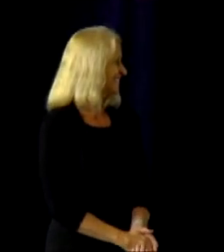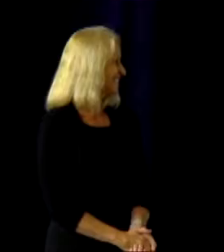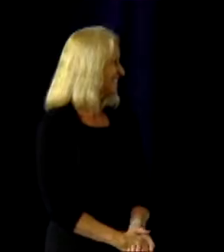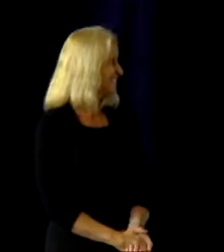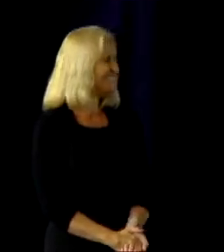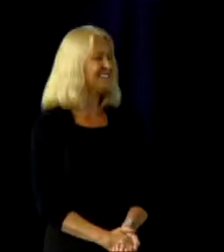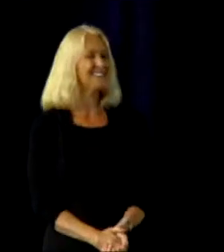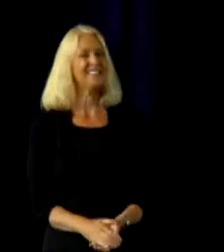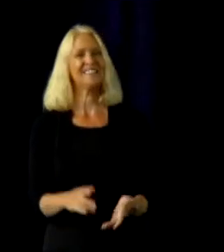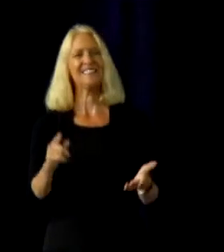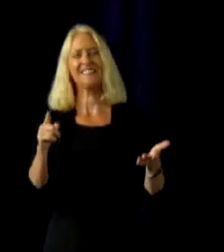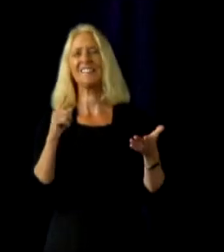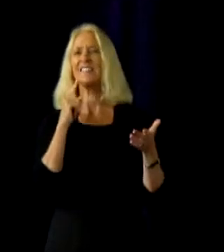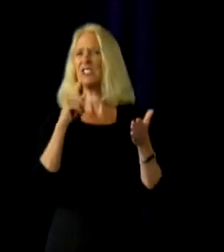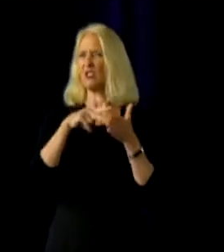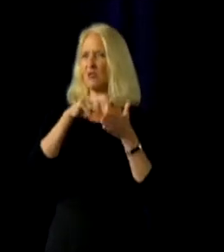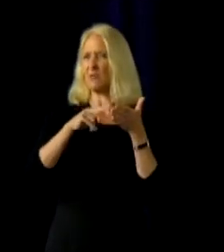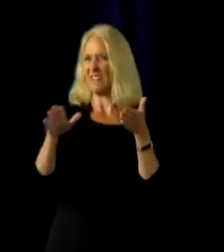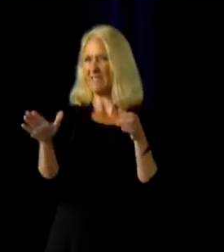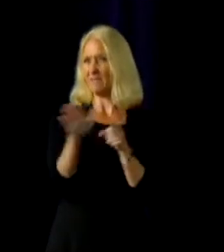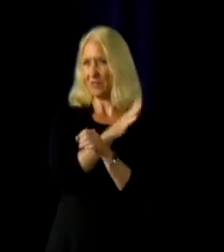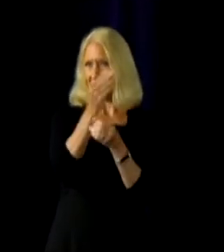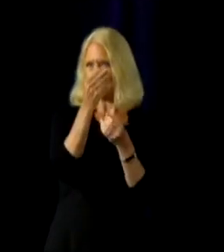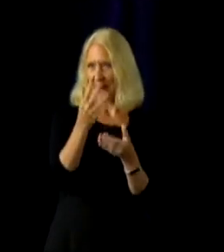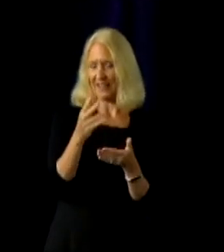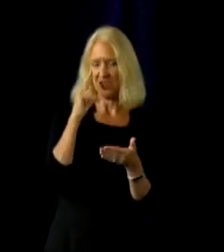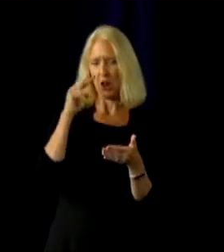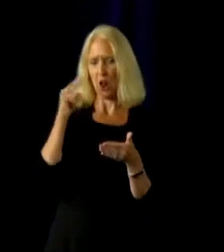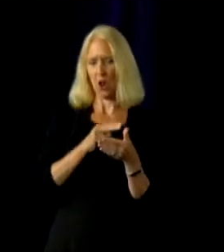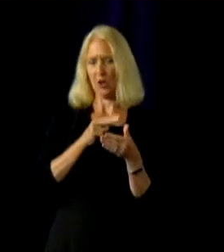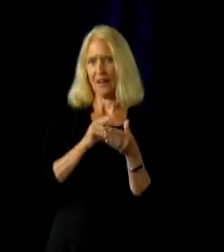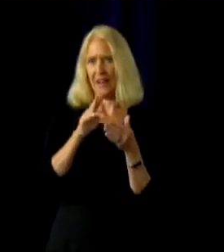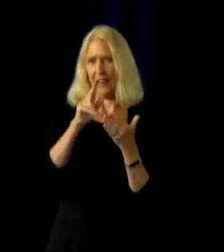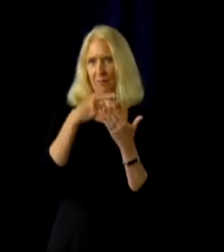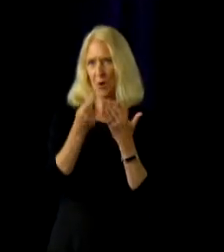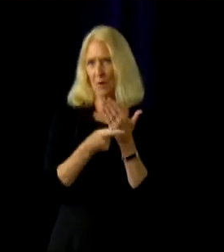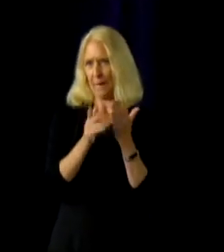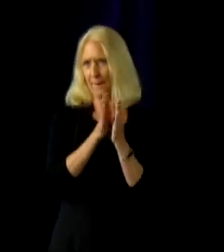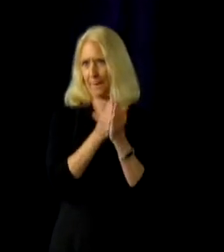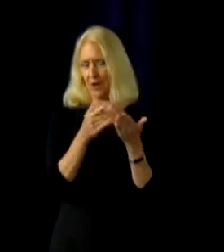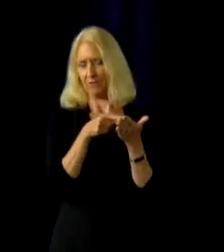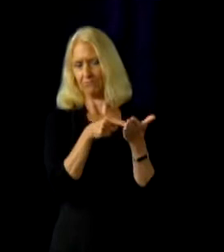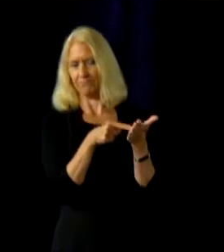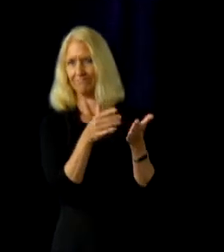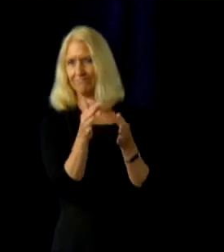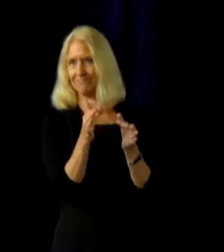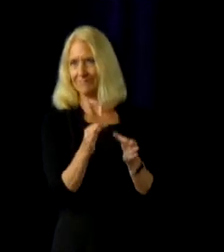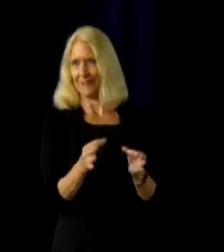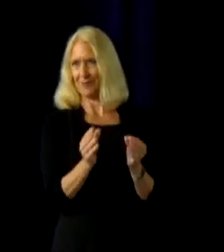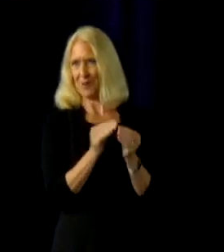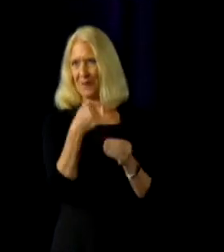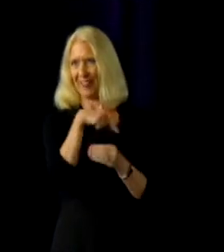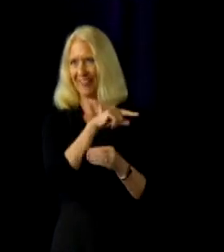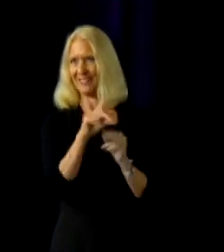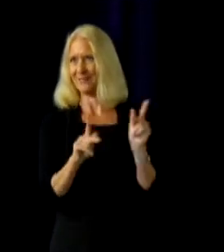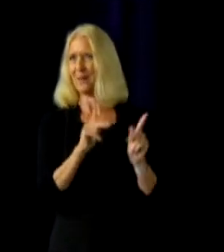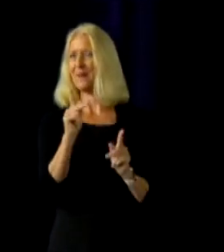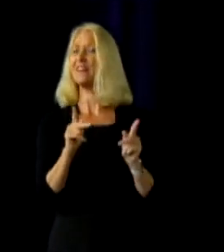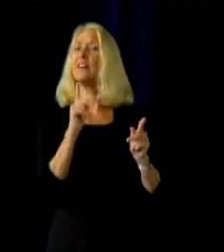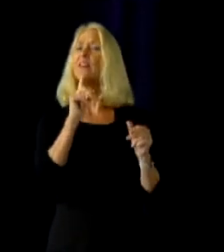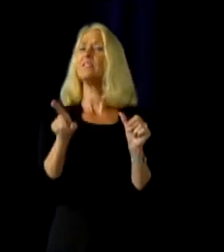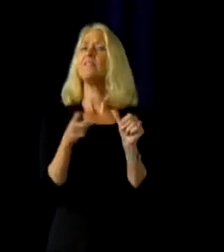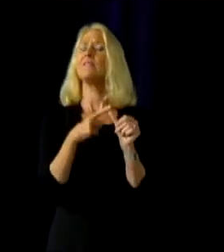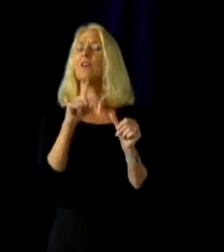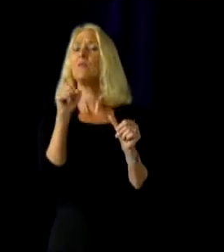So to read their complete bios, please refer to the convocation program. So let's start with our first question, which will be